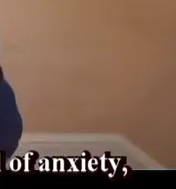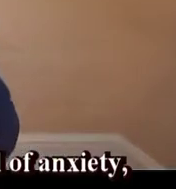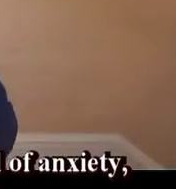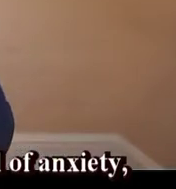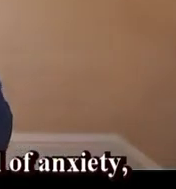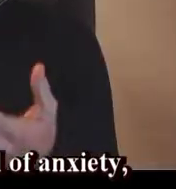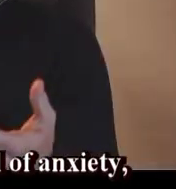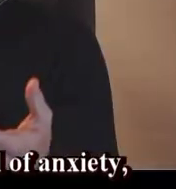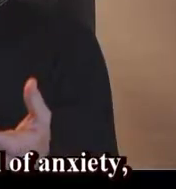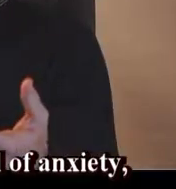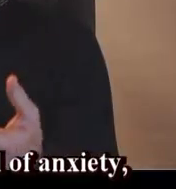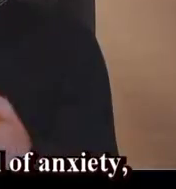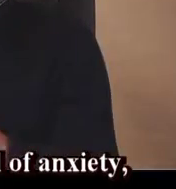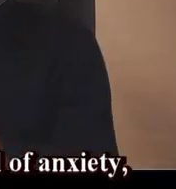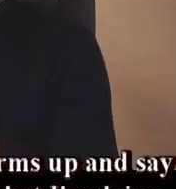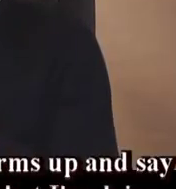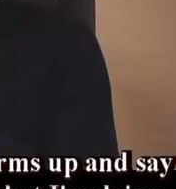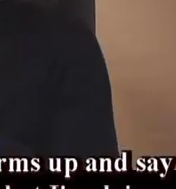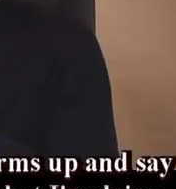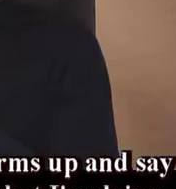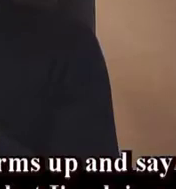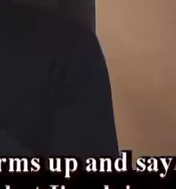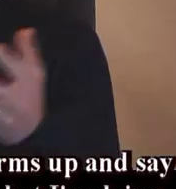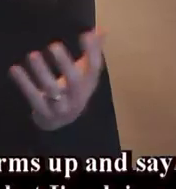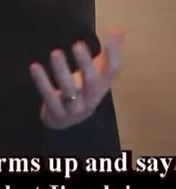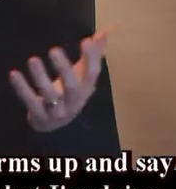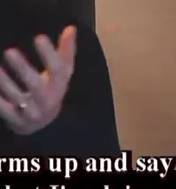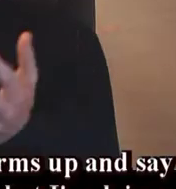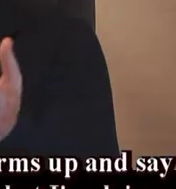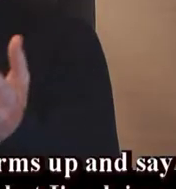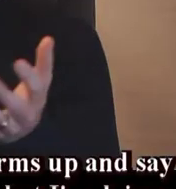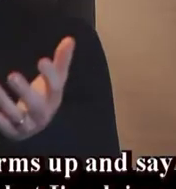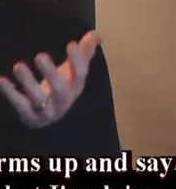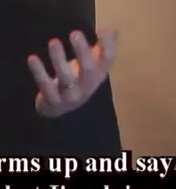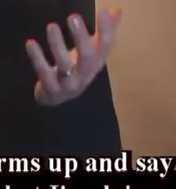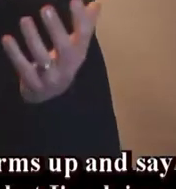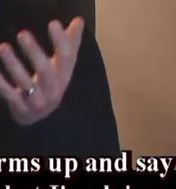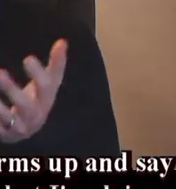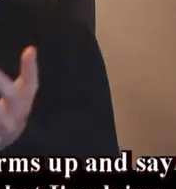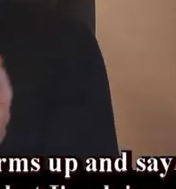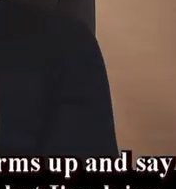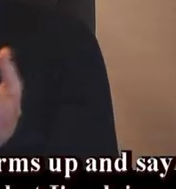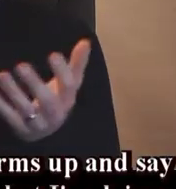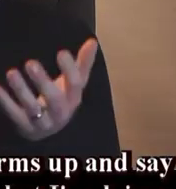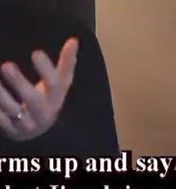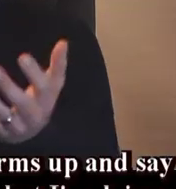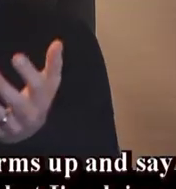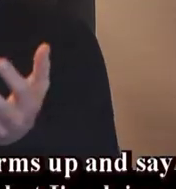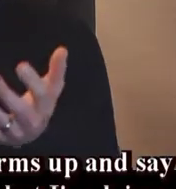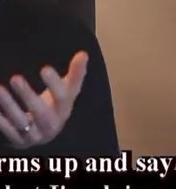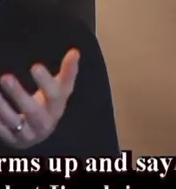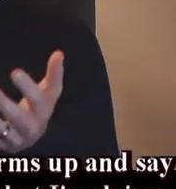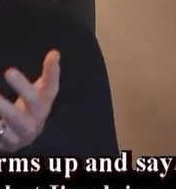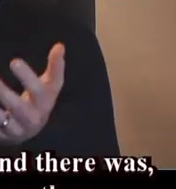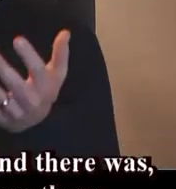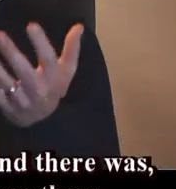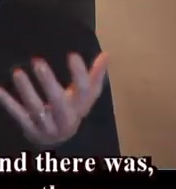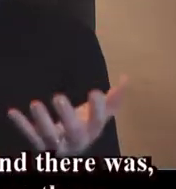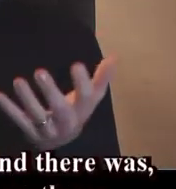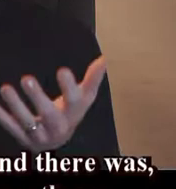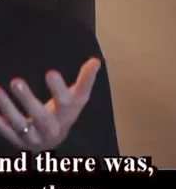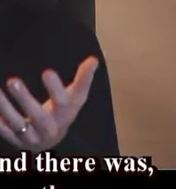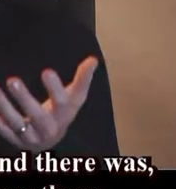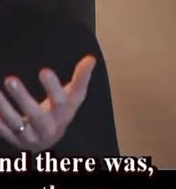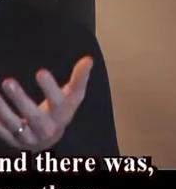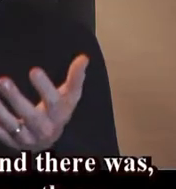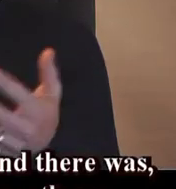grinding my teeth, unable to sleep. And suddenly I kind of throw my arms up and just say, all right, Lord, listen, I don't know what I'm doing. I need